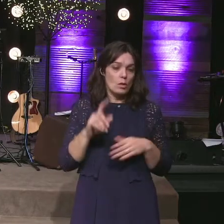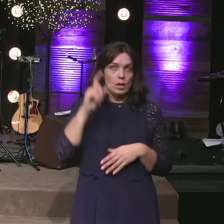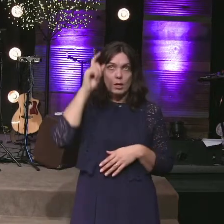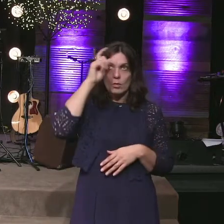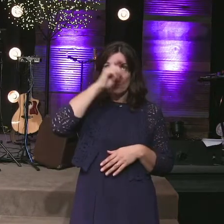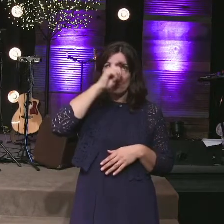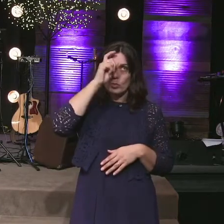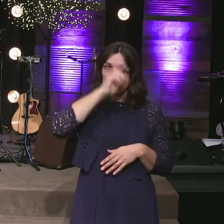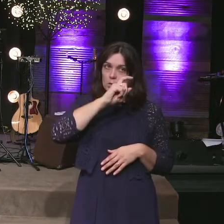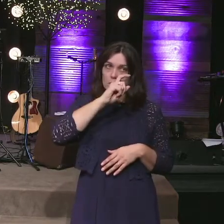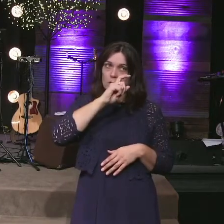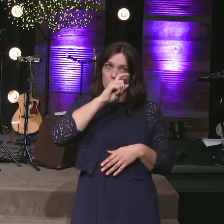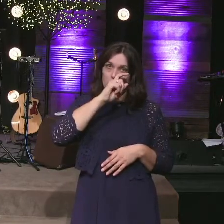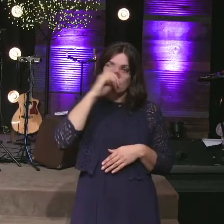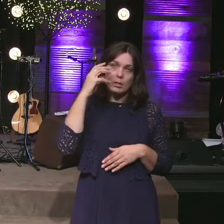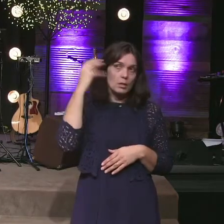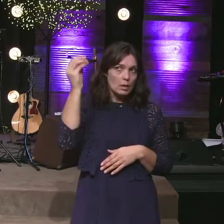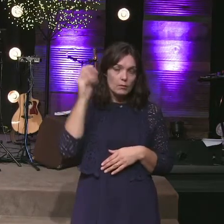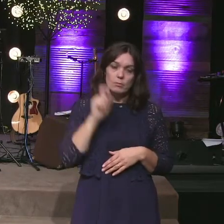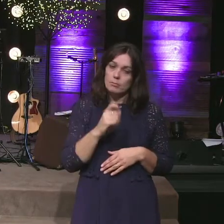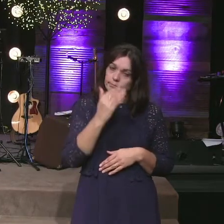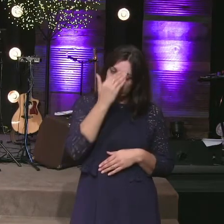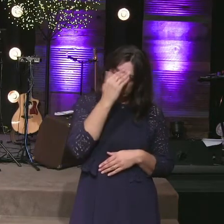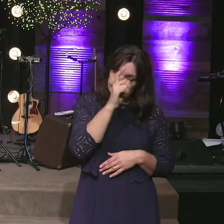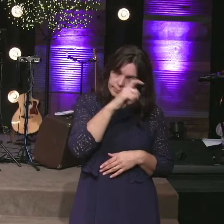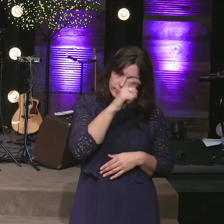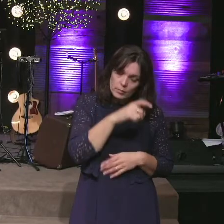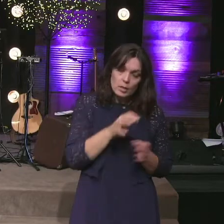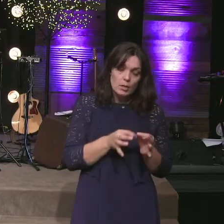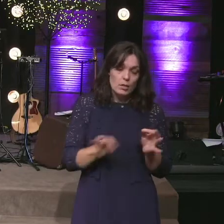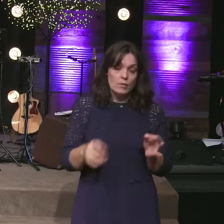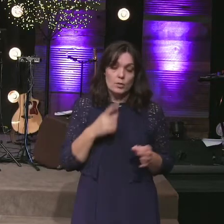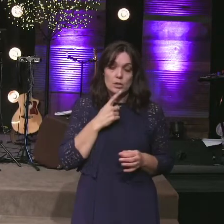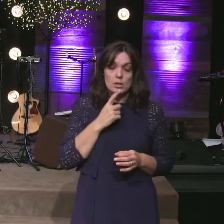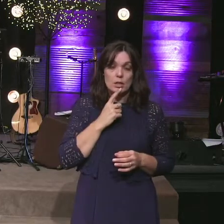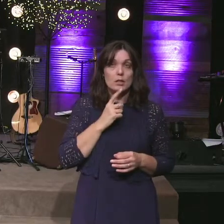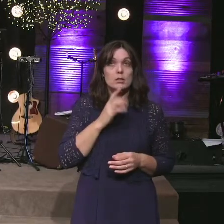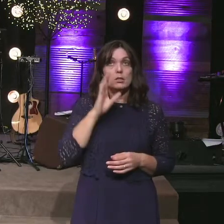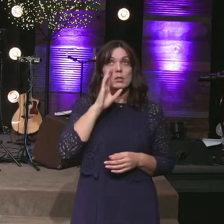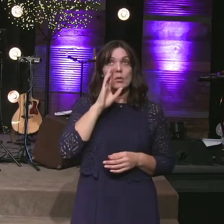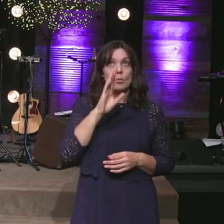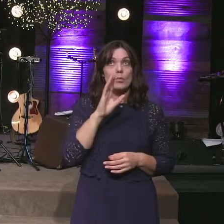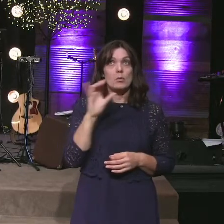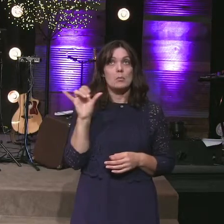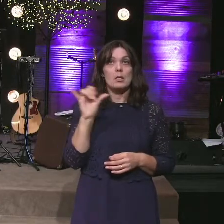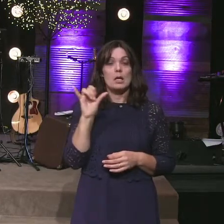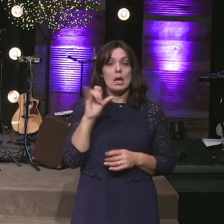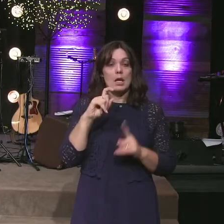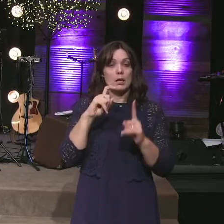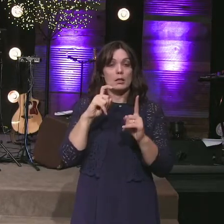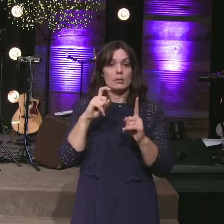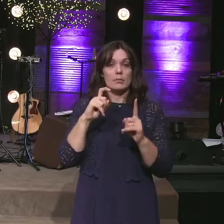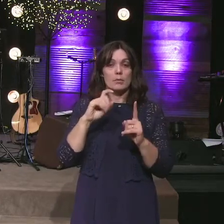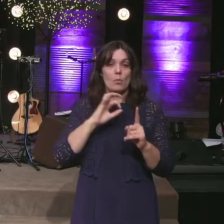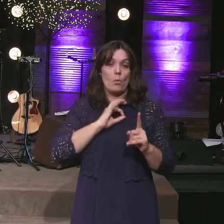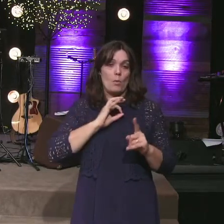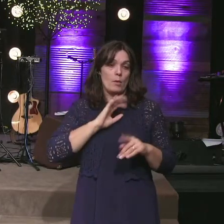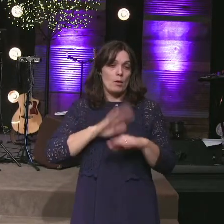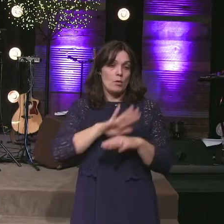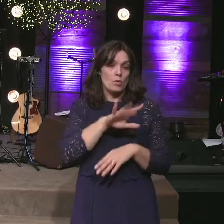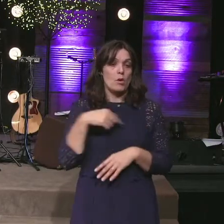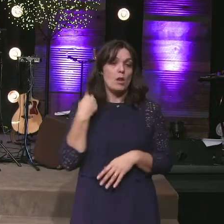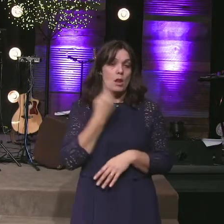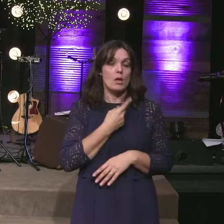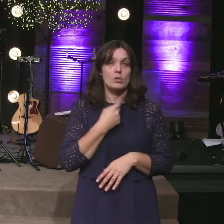your sight. This verse says, it will be an ornament to grace your neck. Now, because I had two little girls, I'd tell them, it's like a